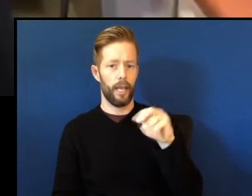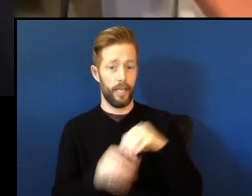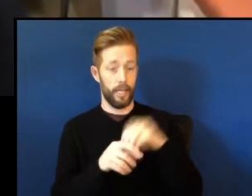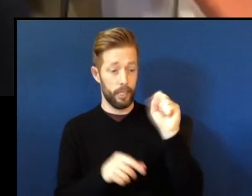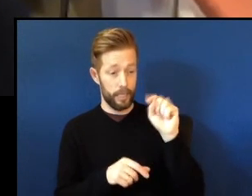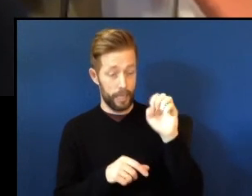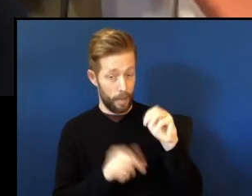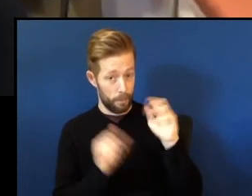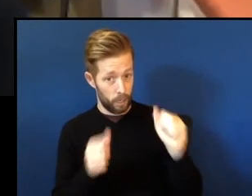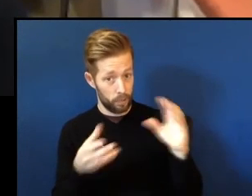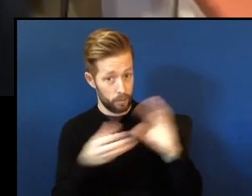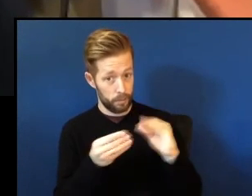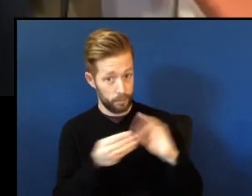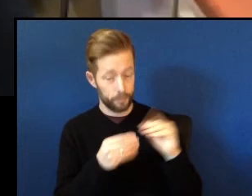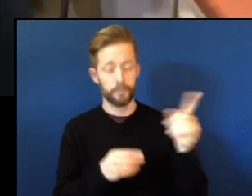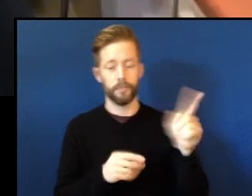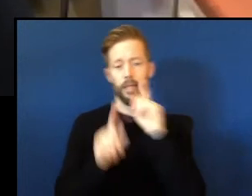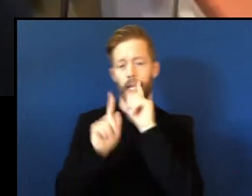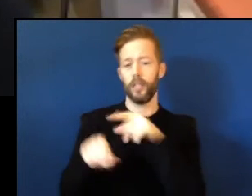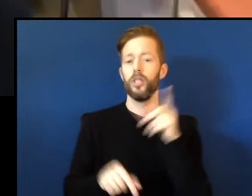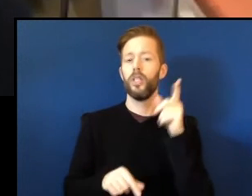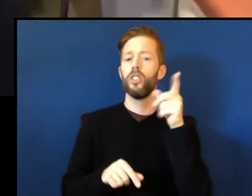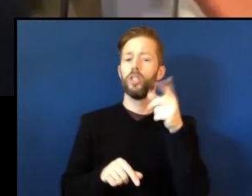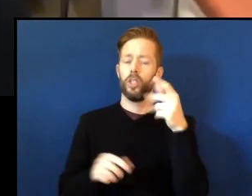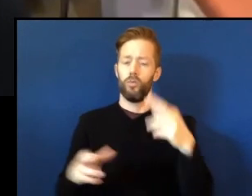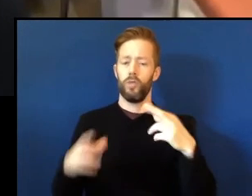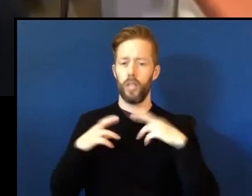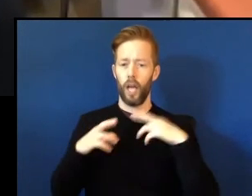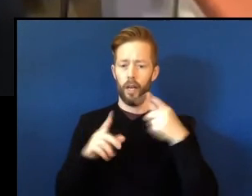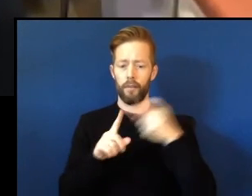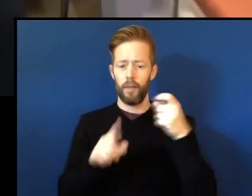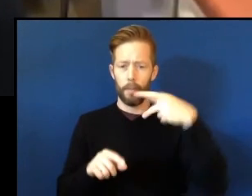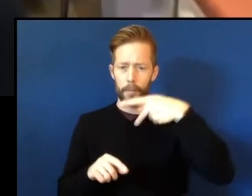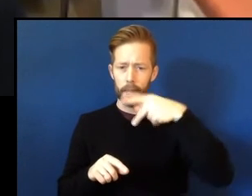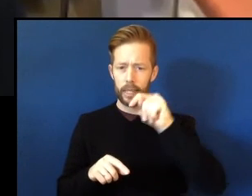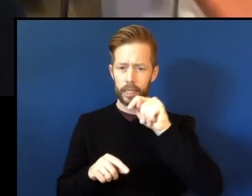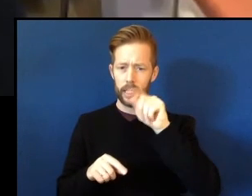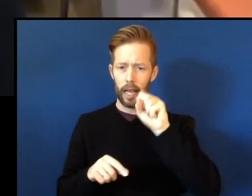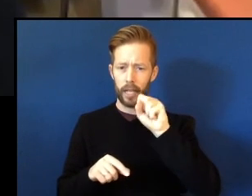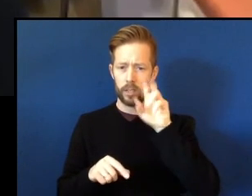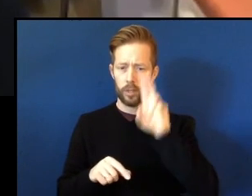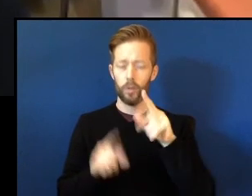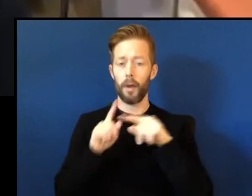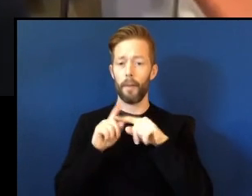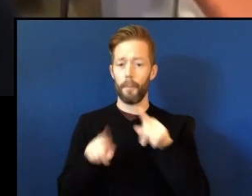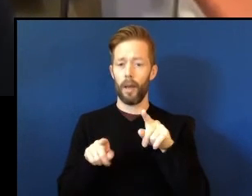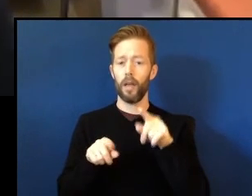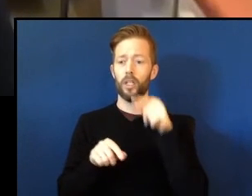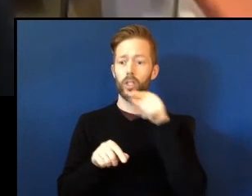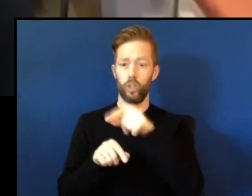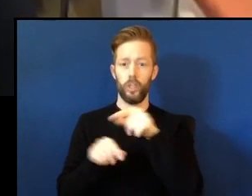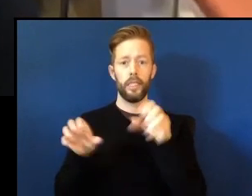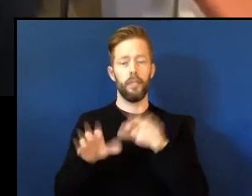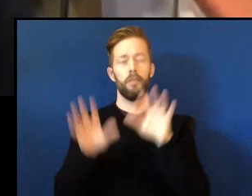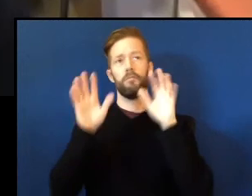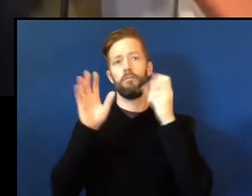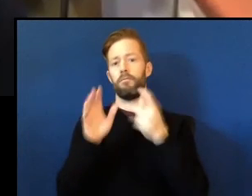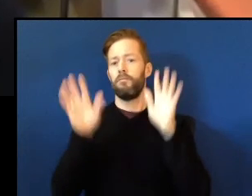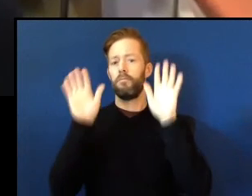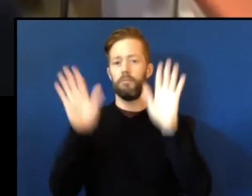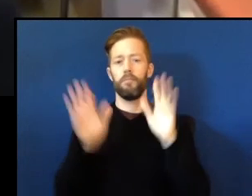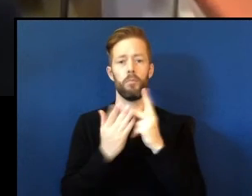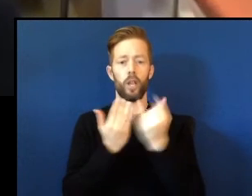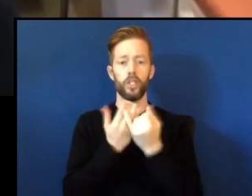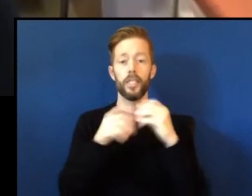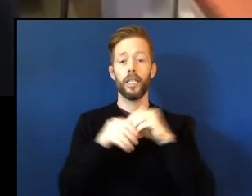Geiken, she recently retired from ETSU, but she's done a number of wonderful projects in